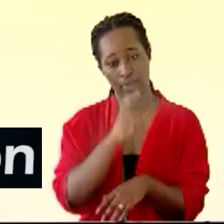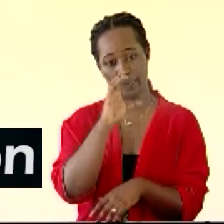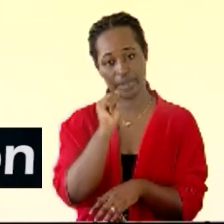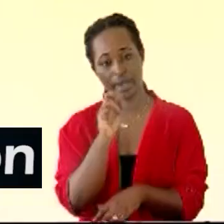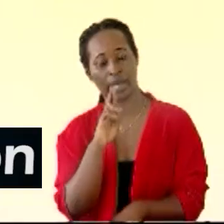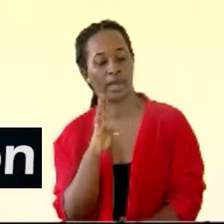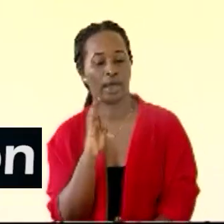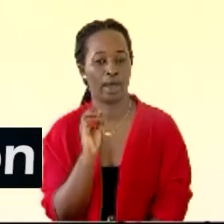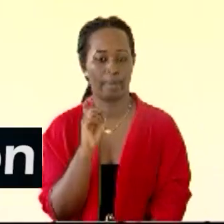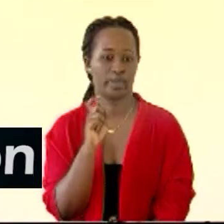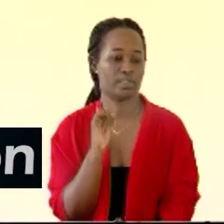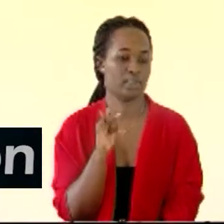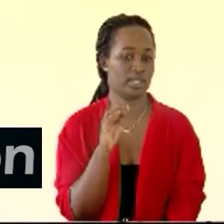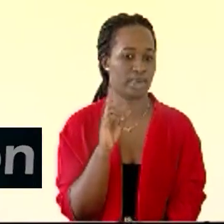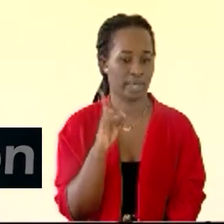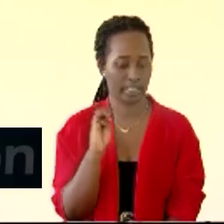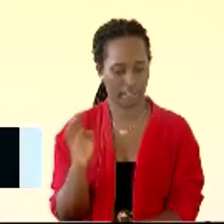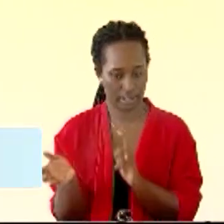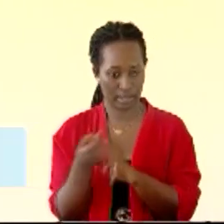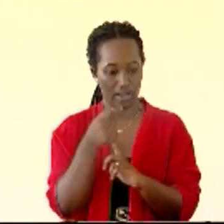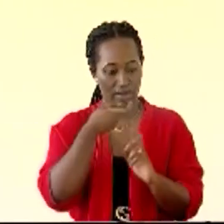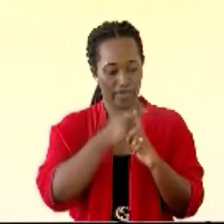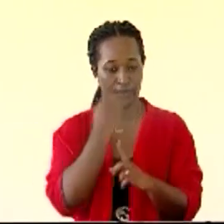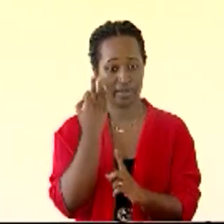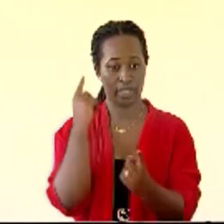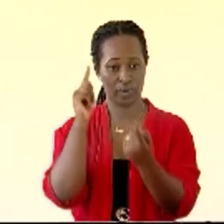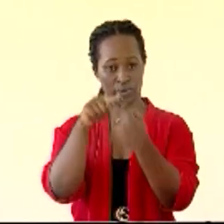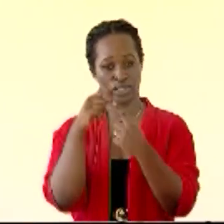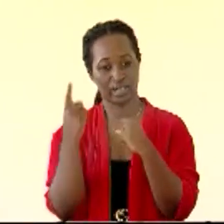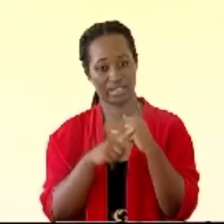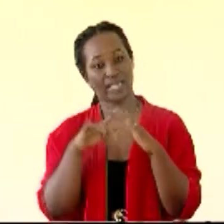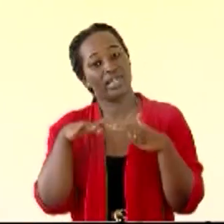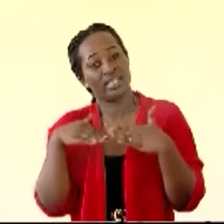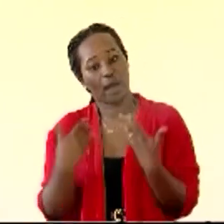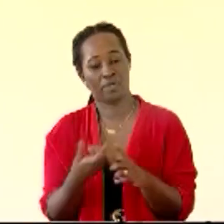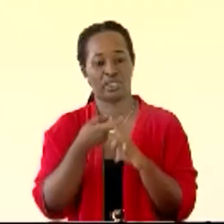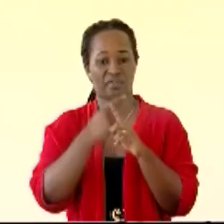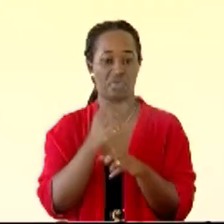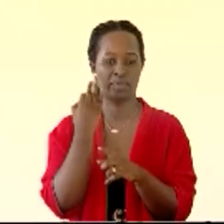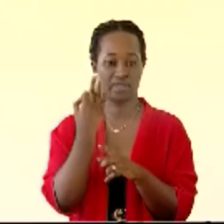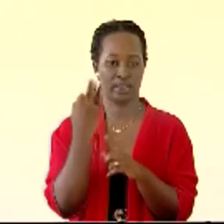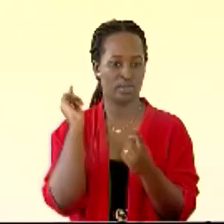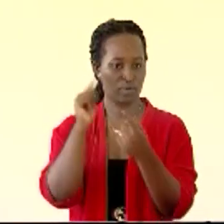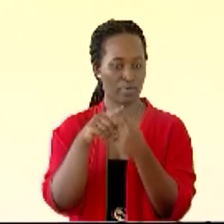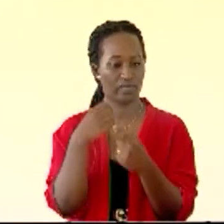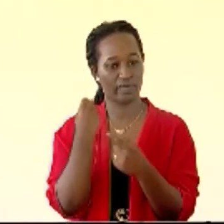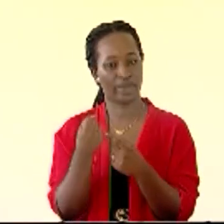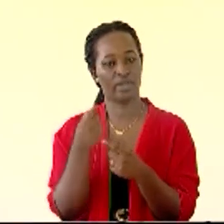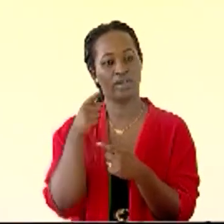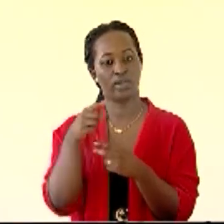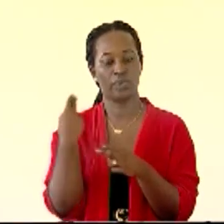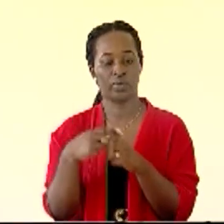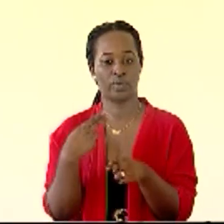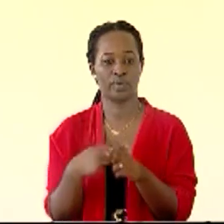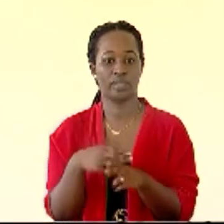3. Then from 3 to 6. Or maybe from 3 to 5 to 6 finally, which we call a cycle. Because you see,